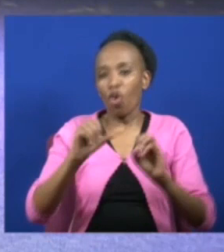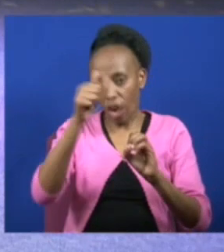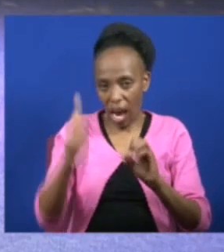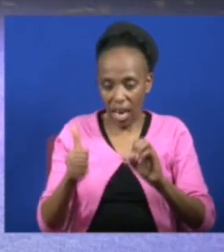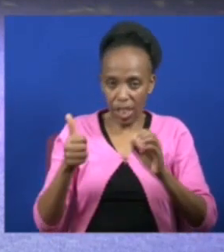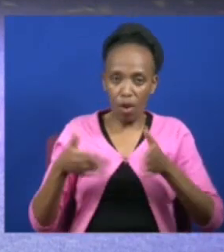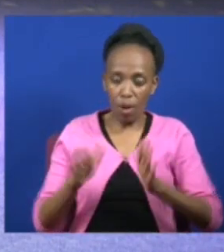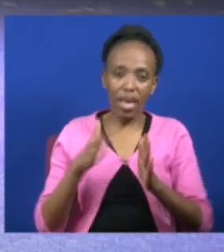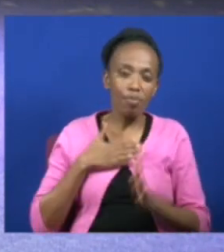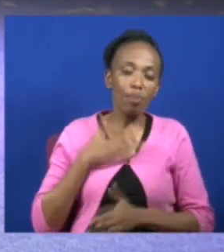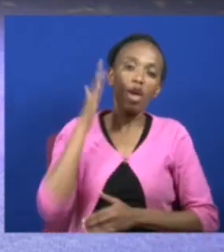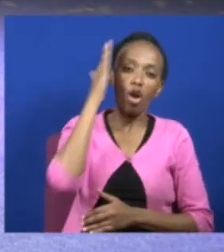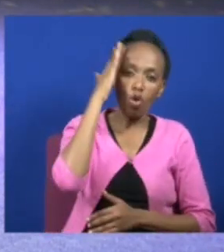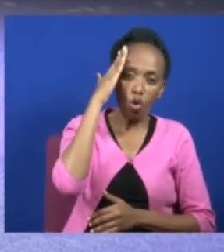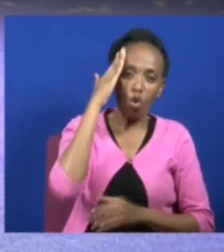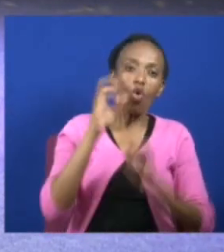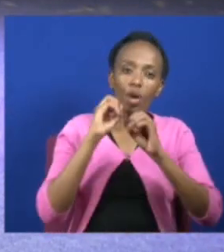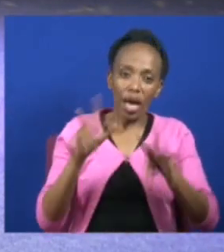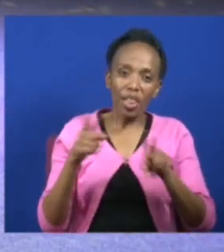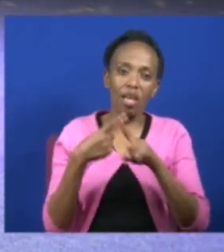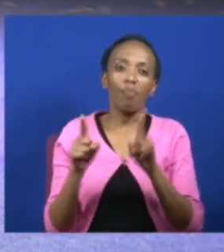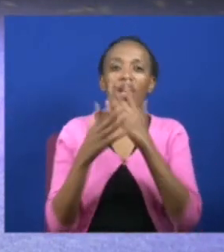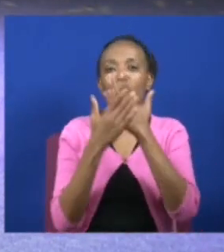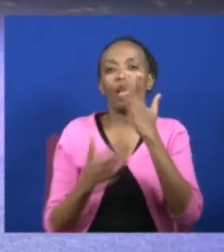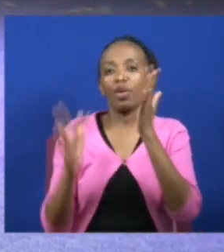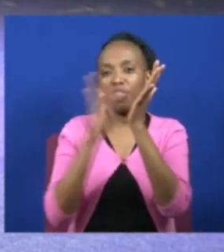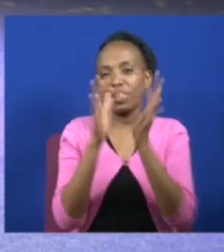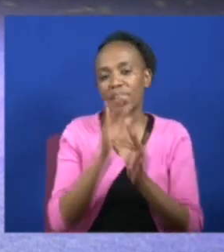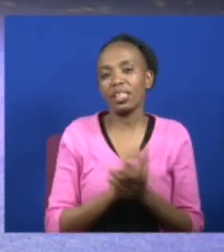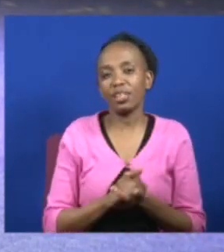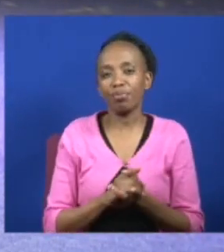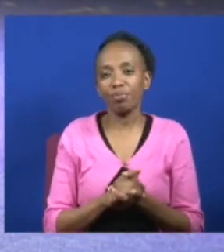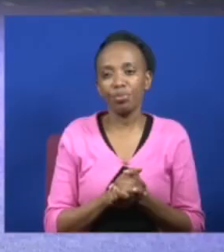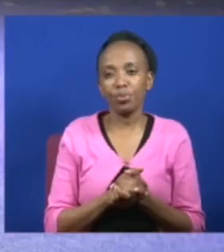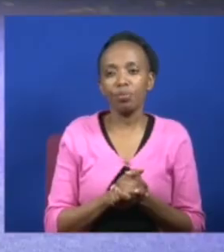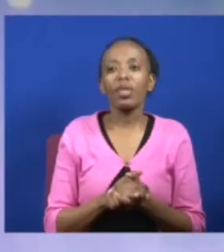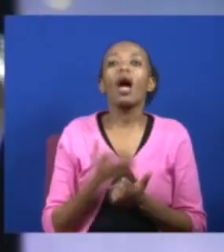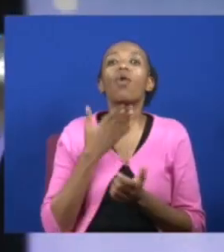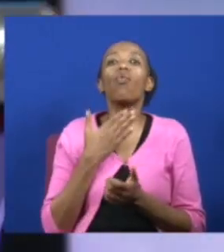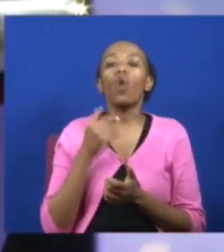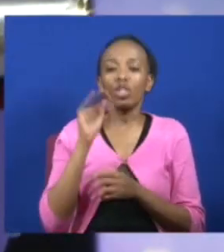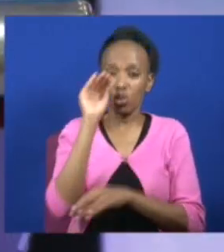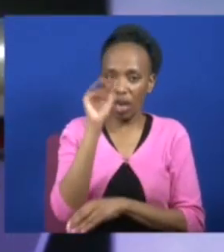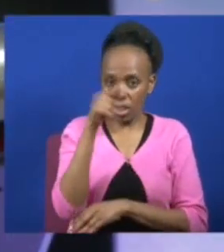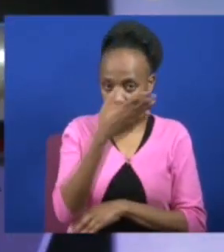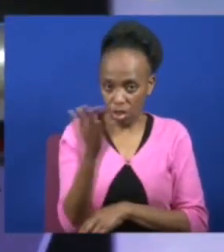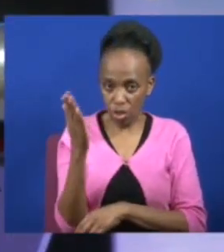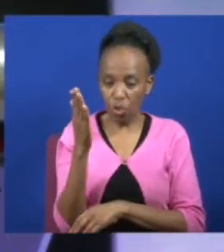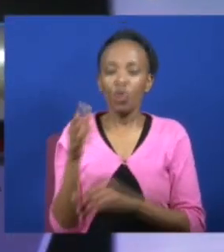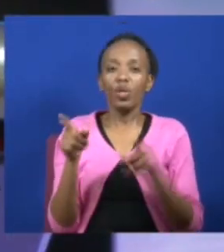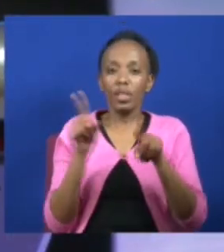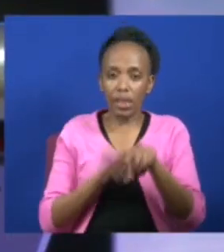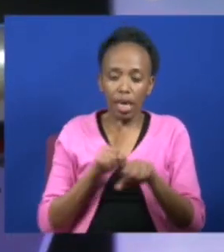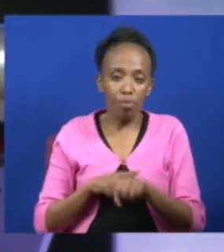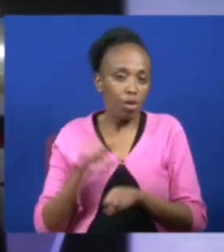No other fount I know, nothing but the blood of Jesus." I would want to ask you, as